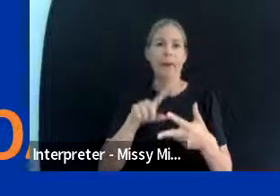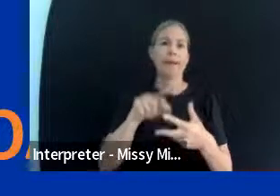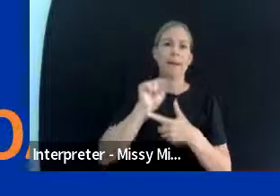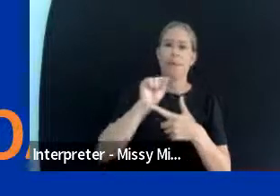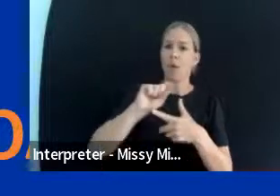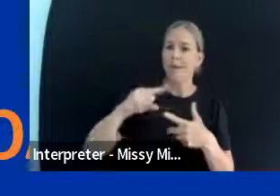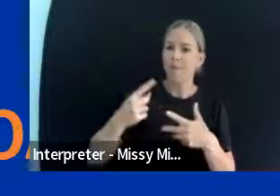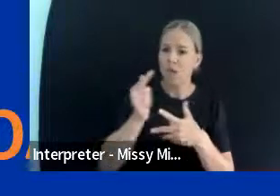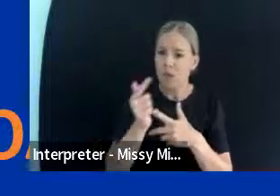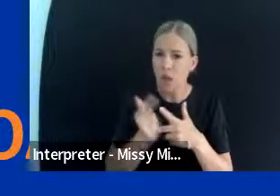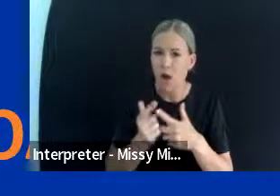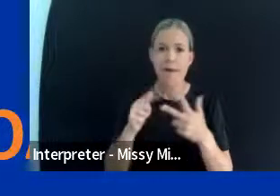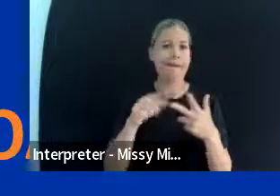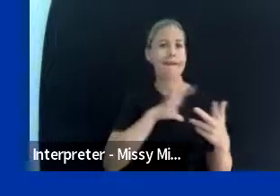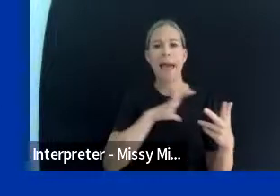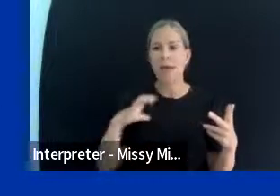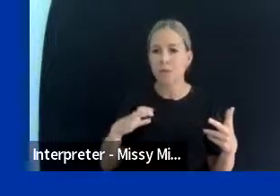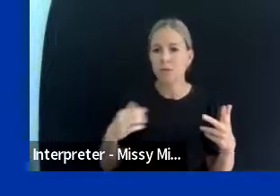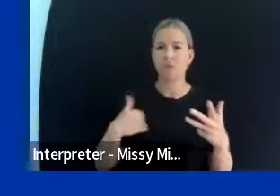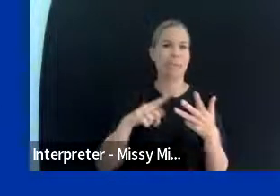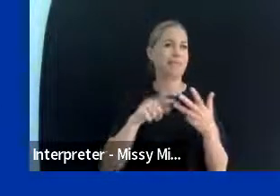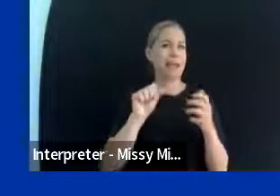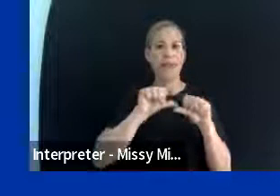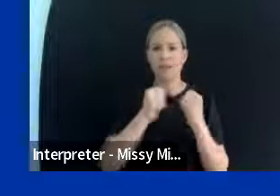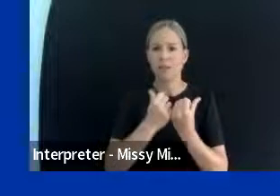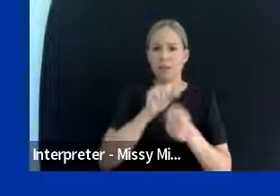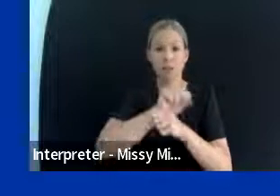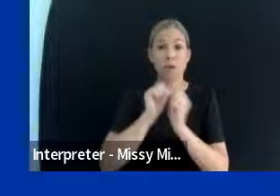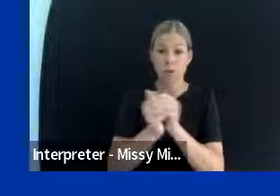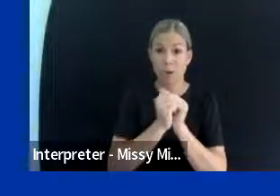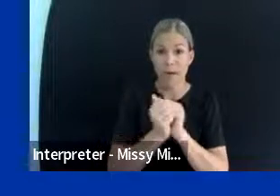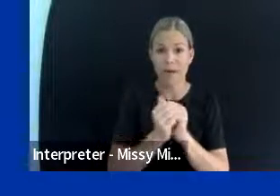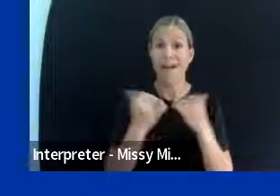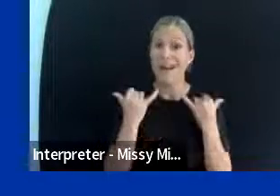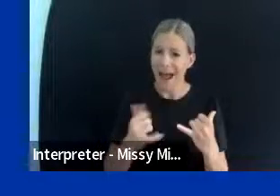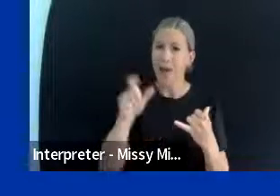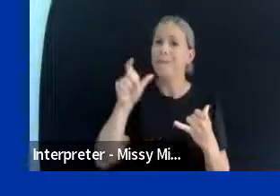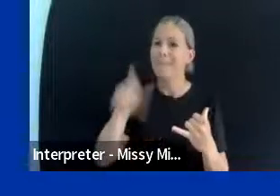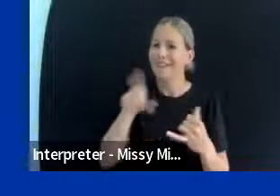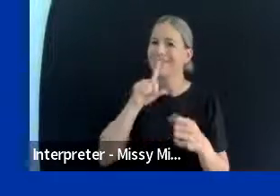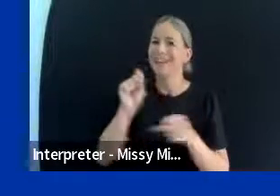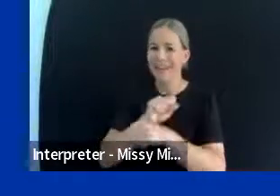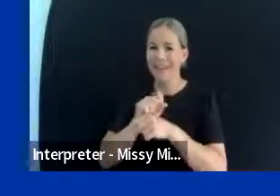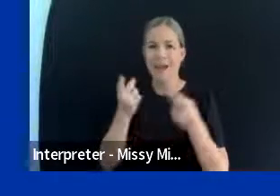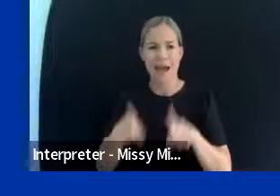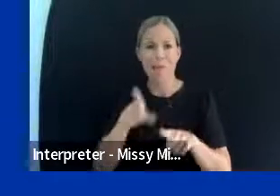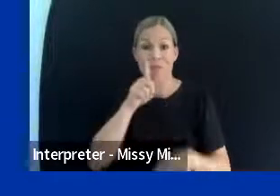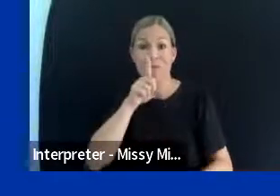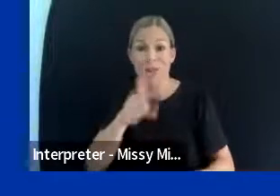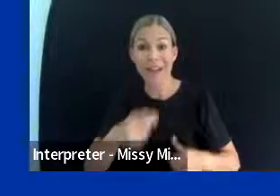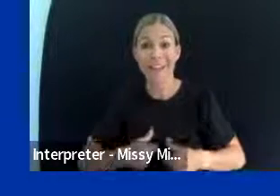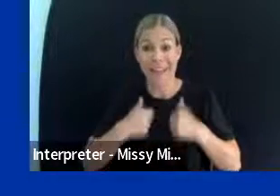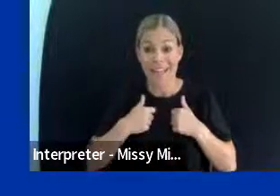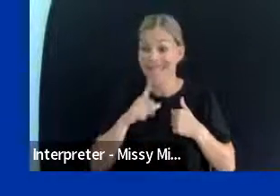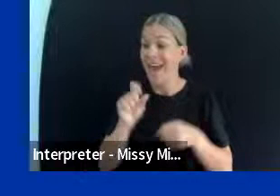creating the council and having agencies work closer together. And now we need it to happen in real life so that students